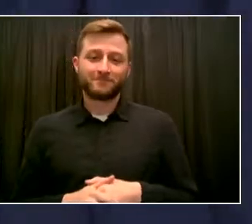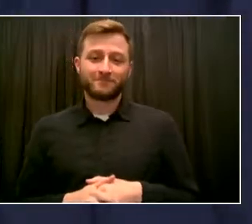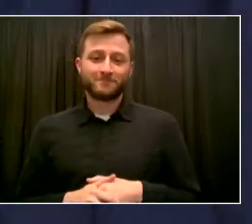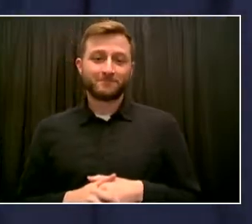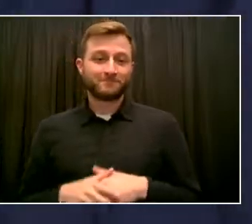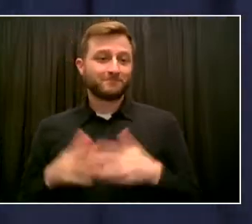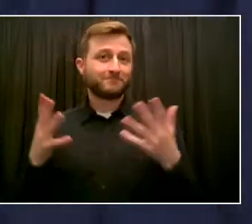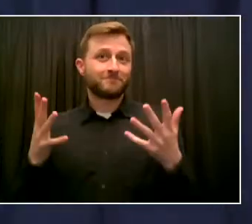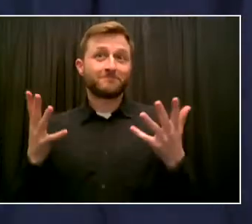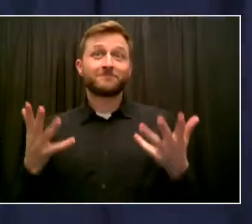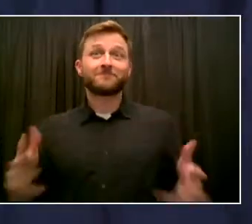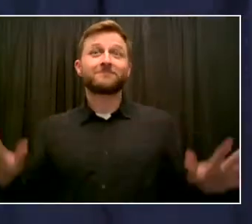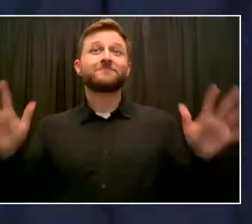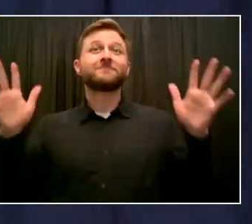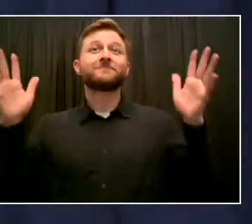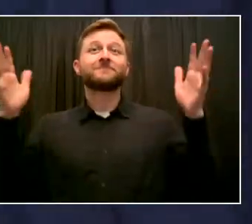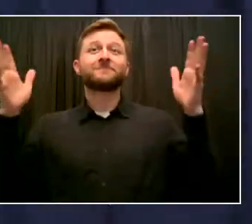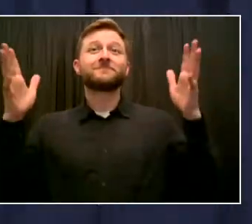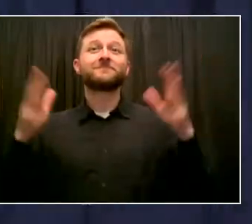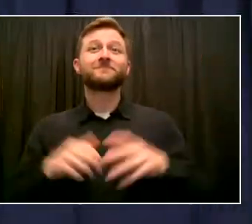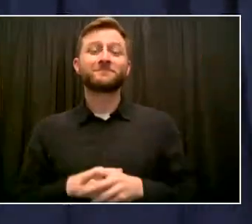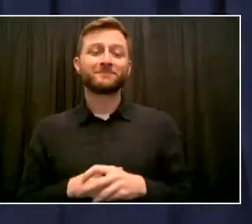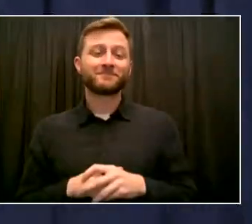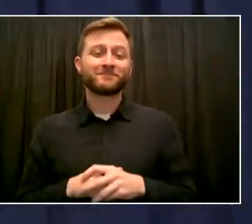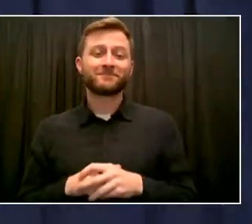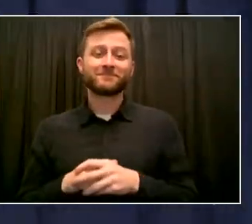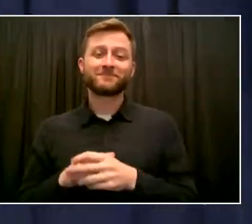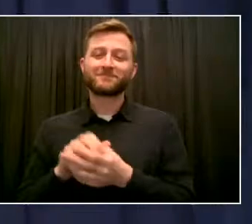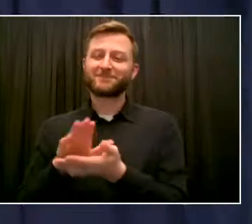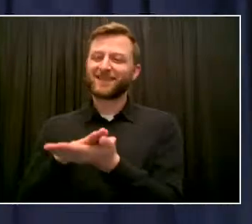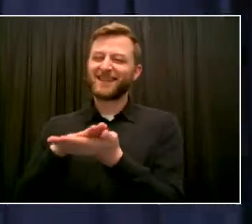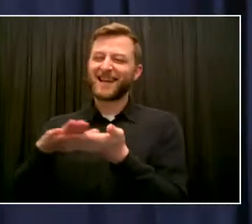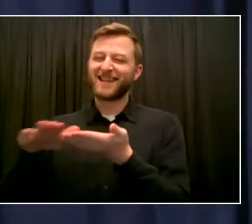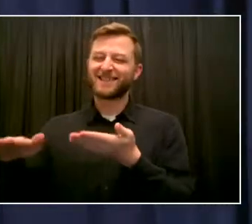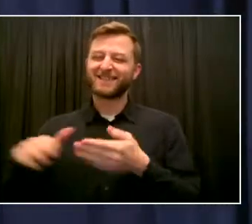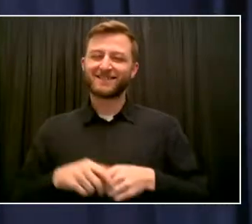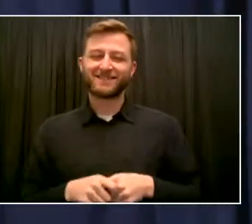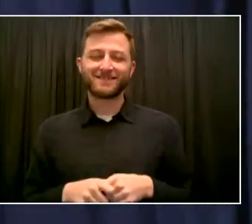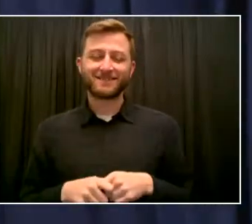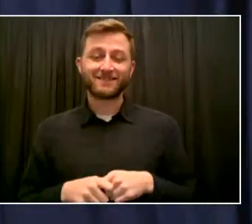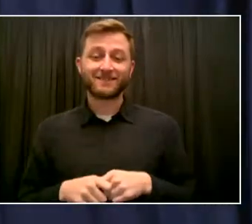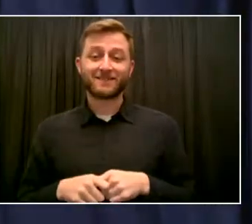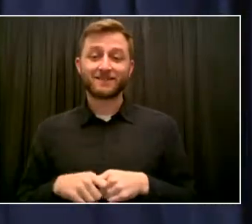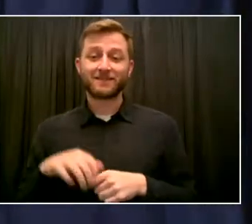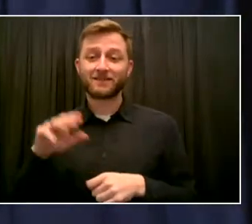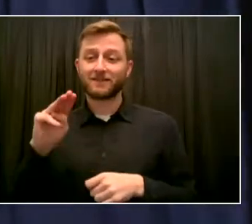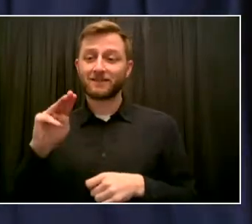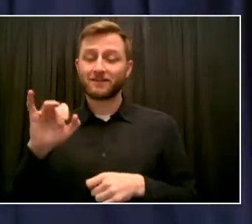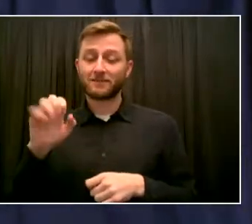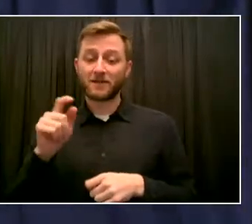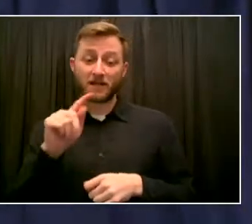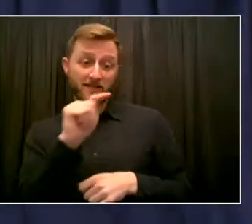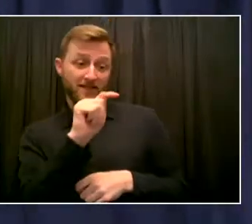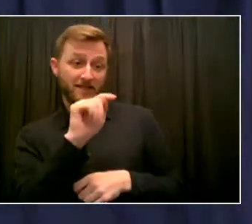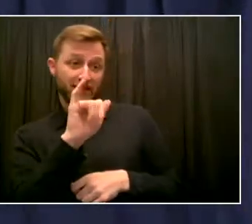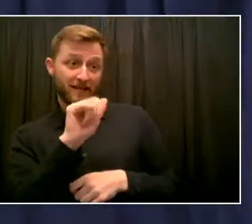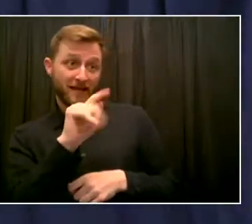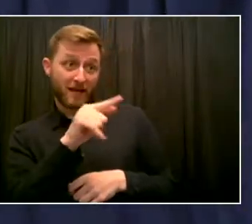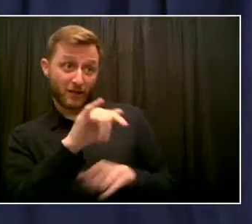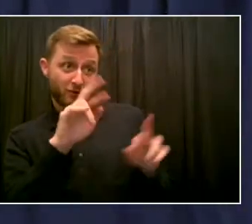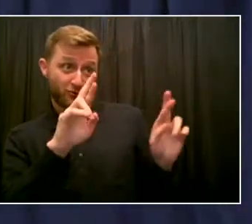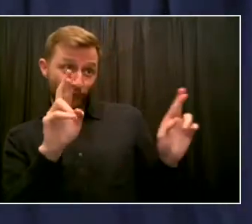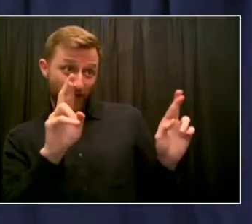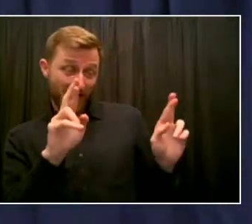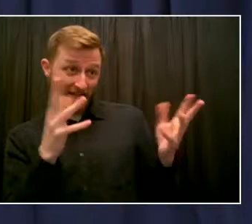Done. Nicely done. So, Tiana, what do you think? You watched Taylor. It doesn't